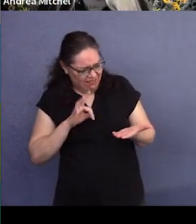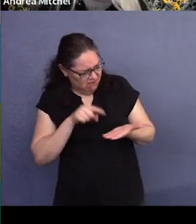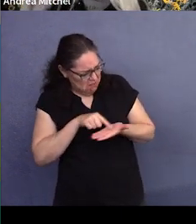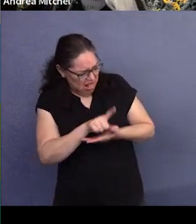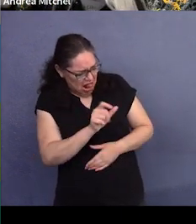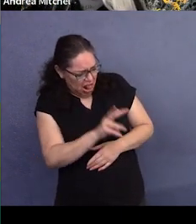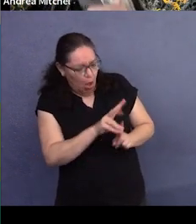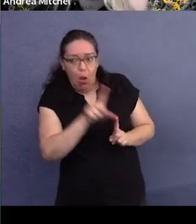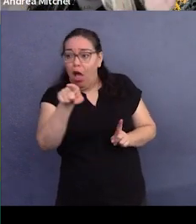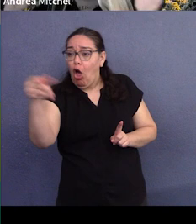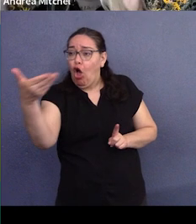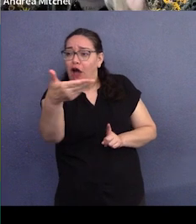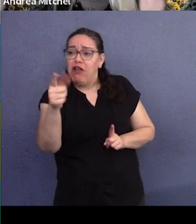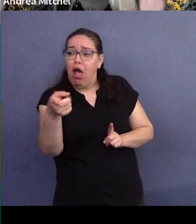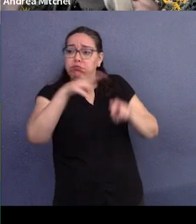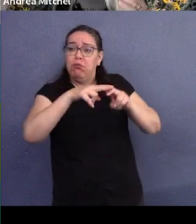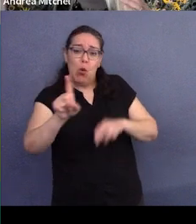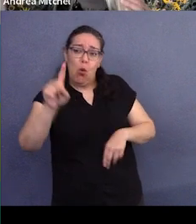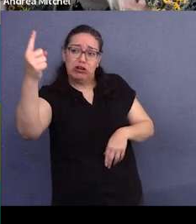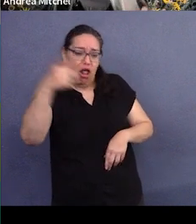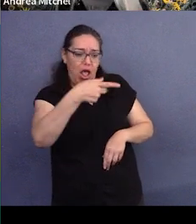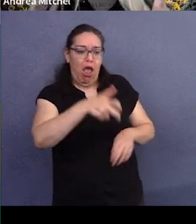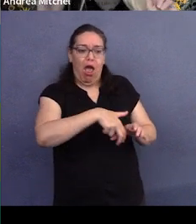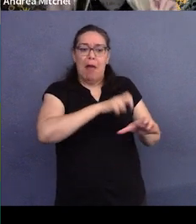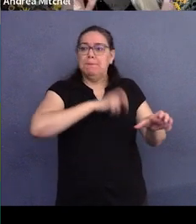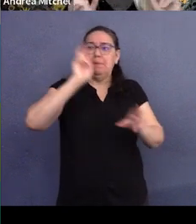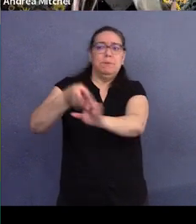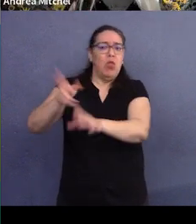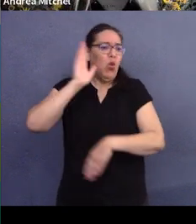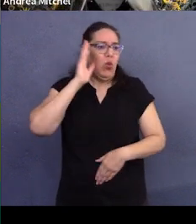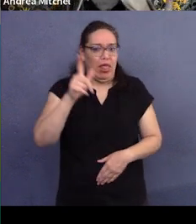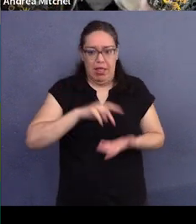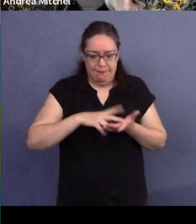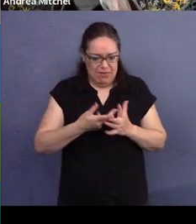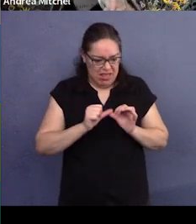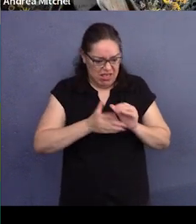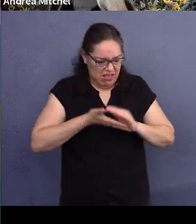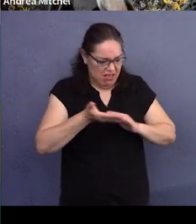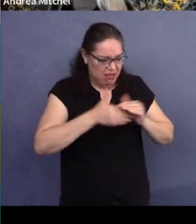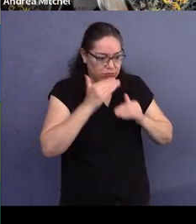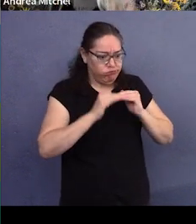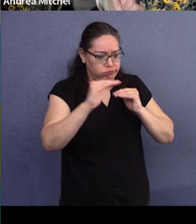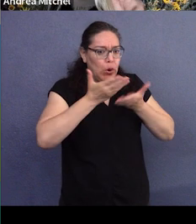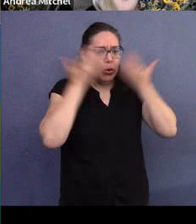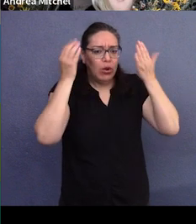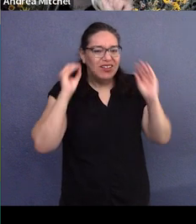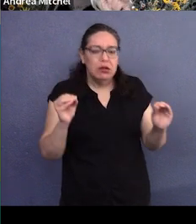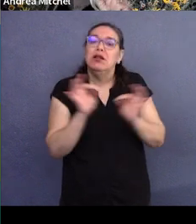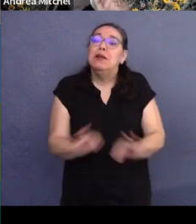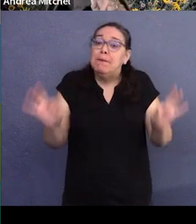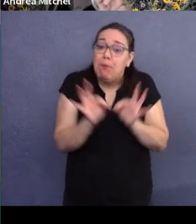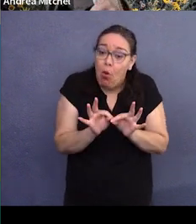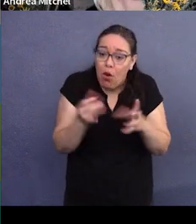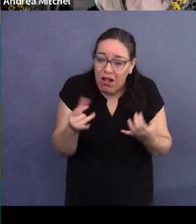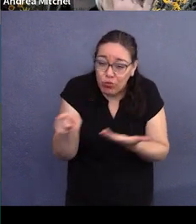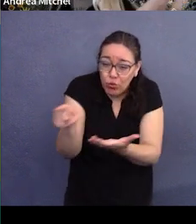jump ship and we're going to lose stability. So it's really important that when you are budgeting, so you want to consider